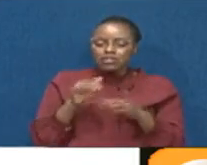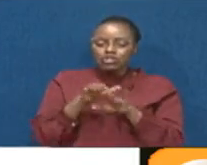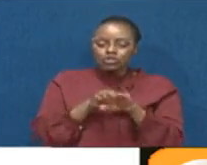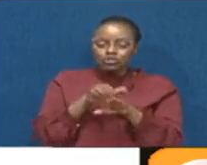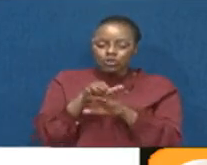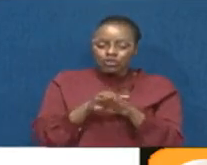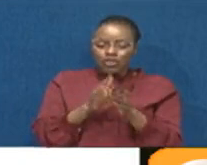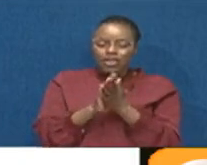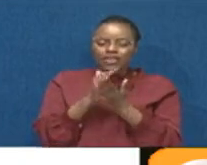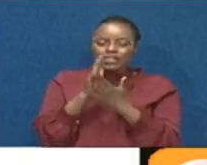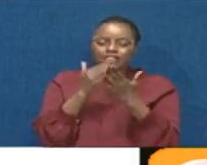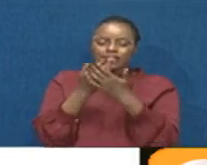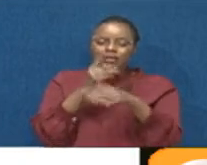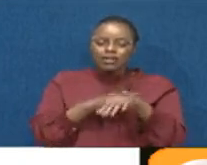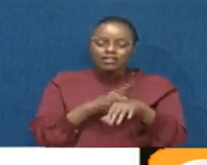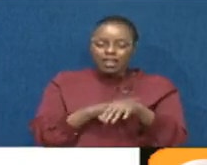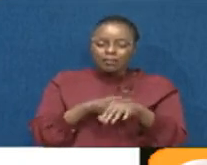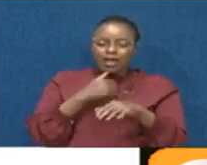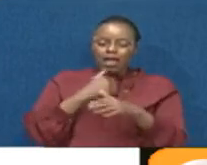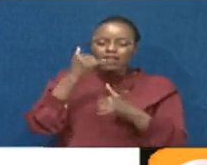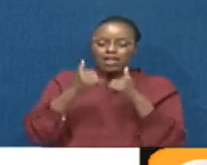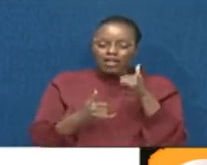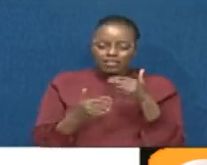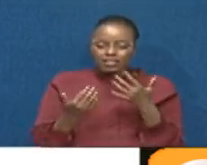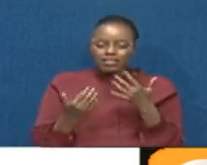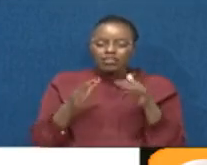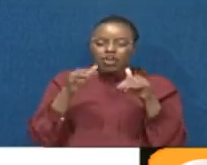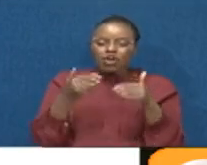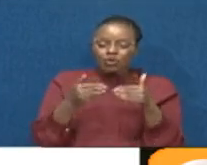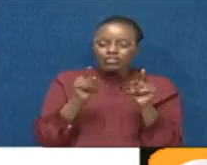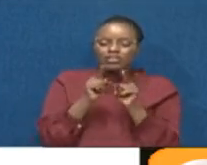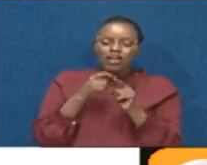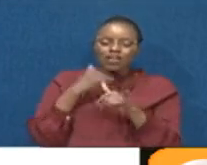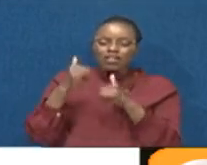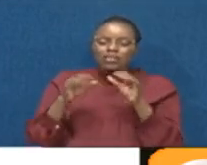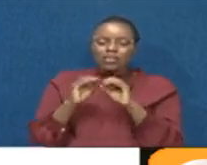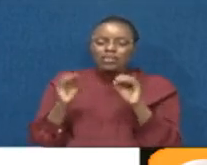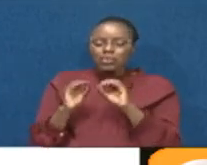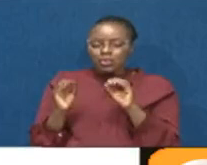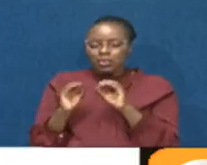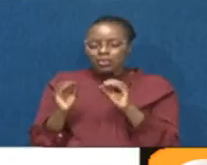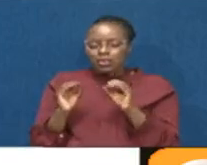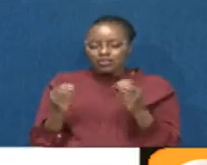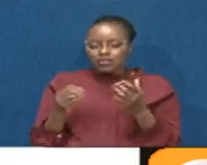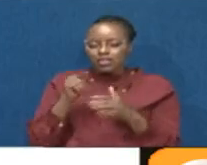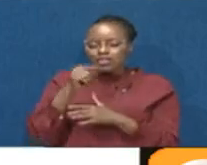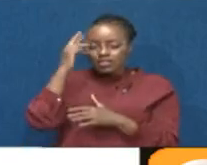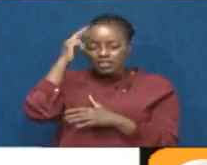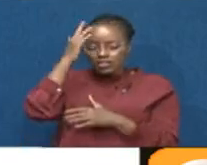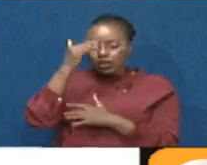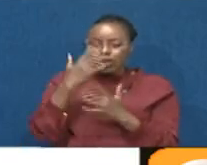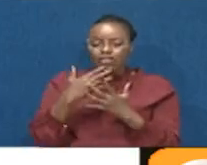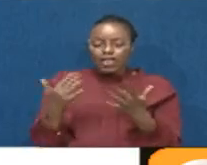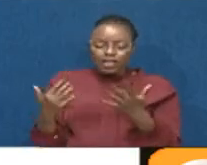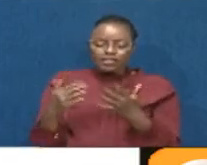slow, and sometimes ends with light sentences or even no consequences at all. This is why the